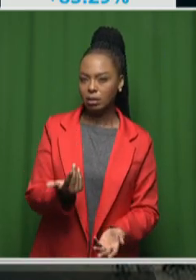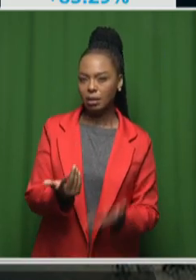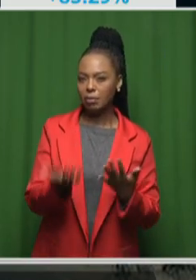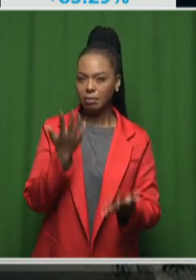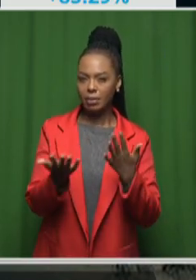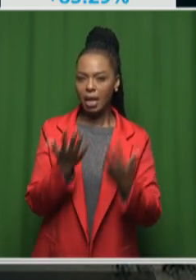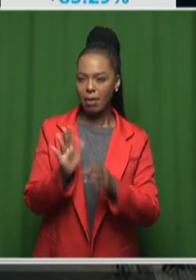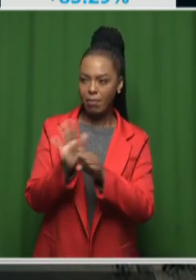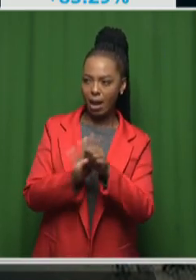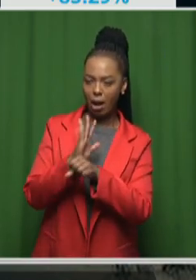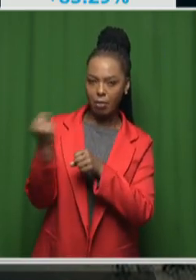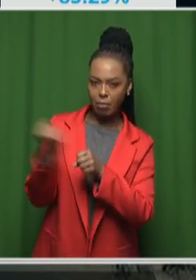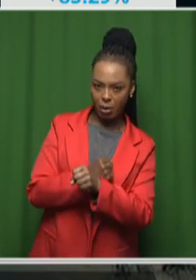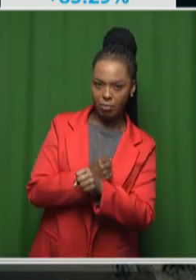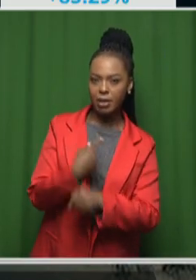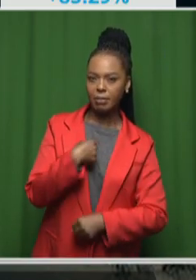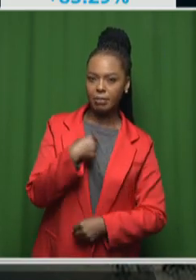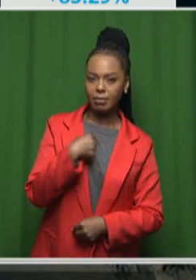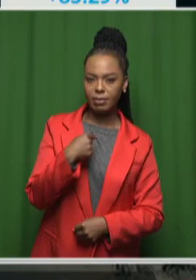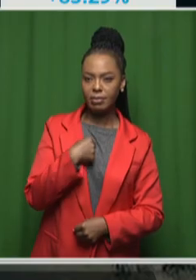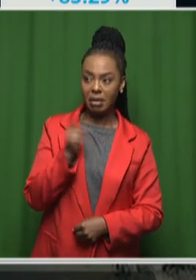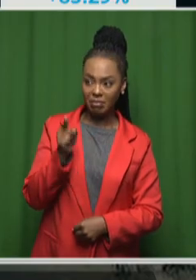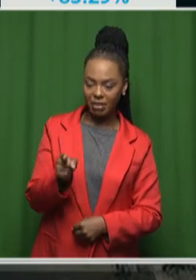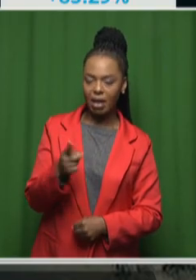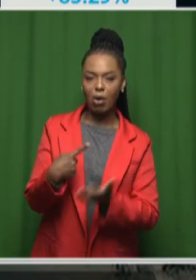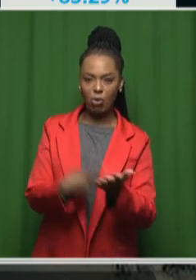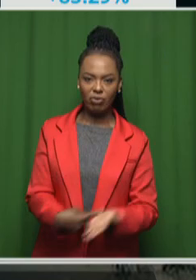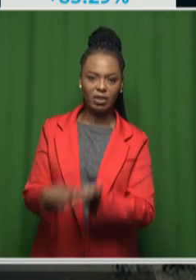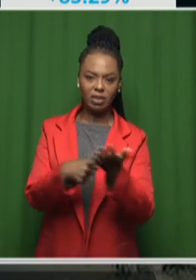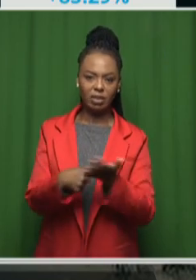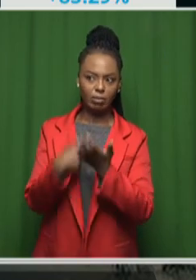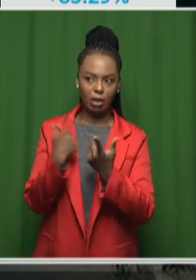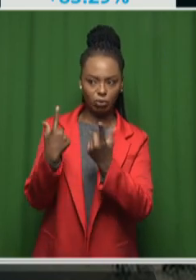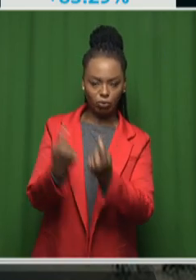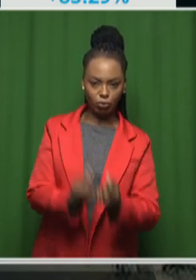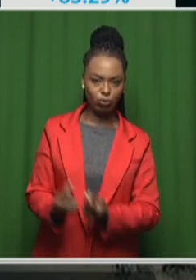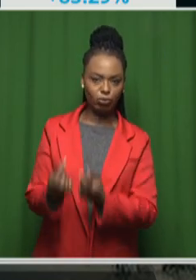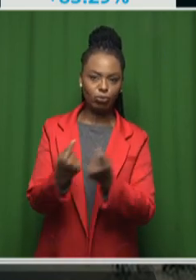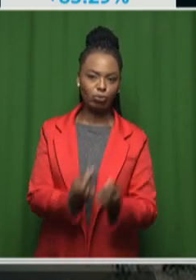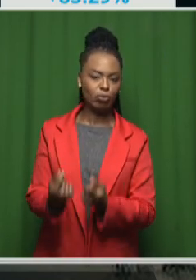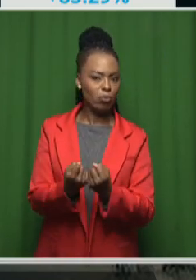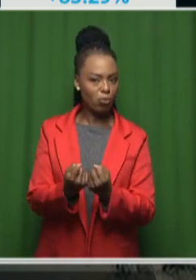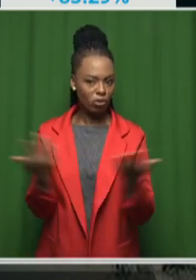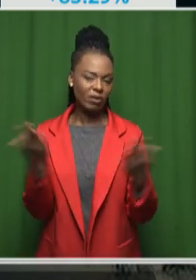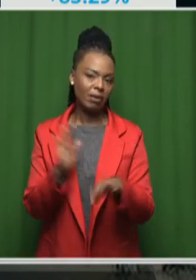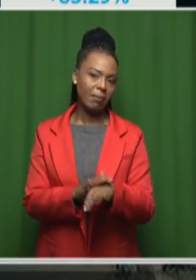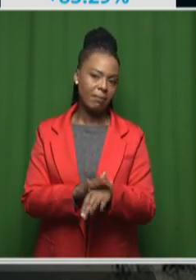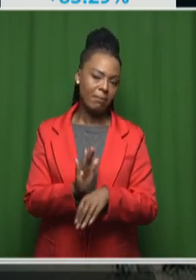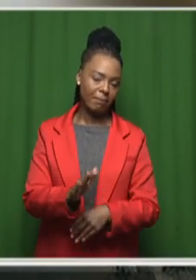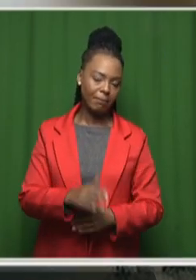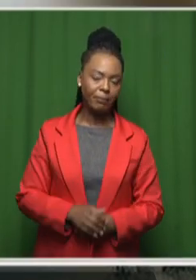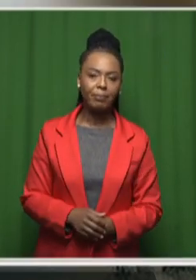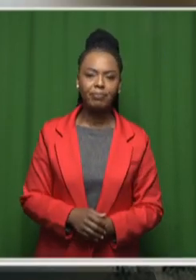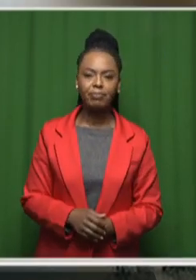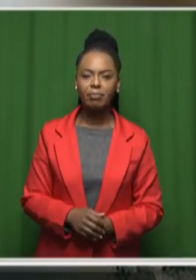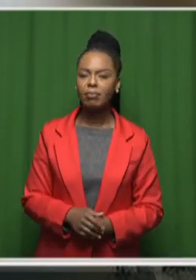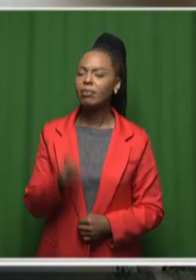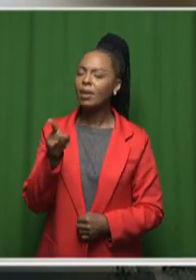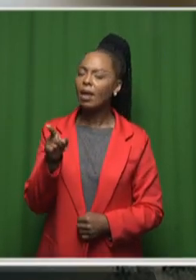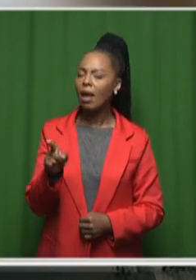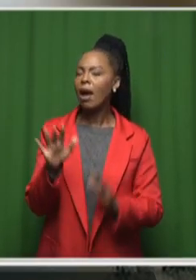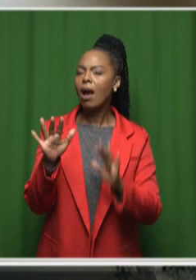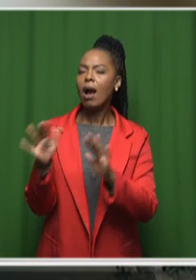same background as me, those tend to be the richest conversations that I have more often than not. Yeah. And having said that, how